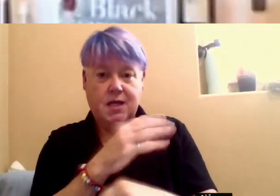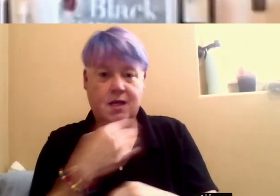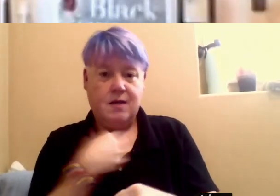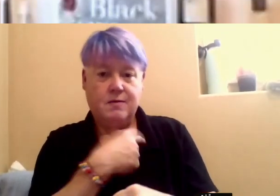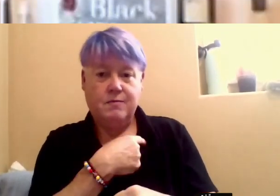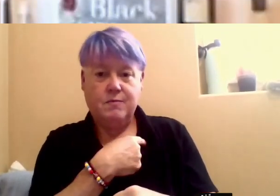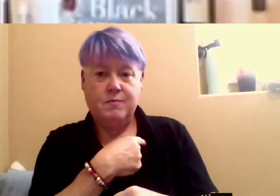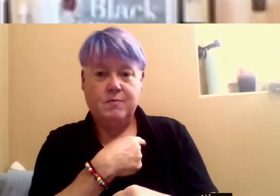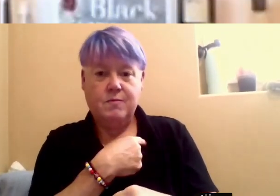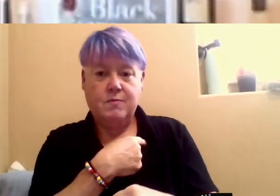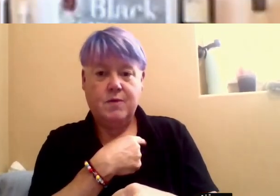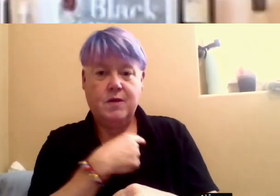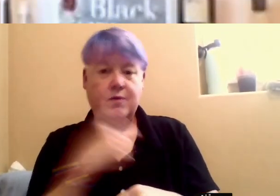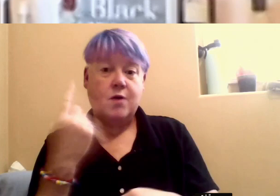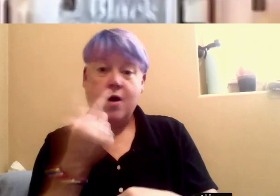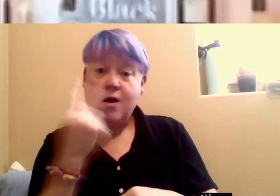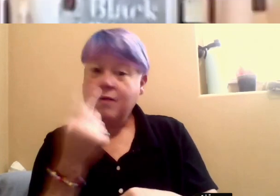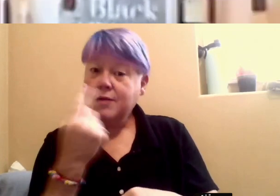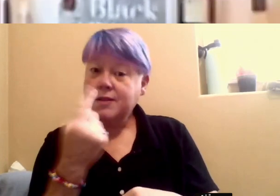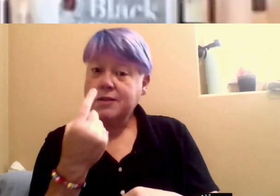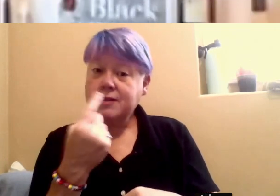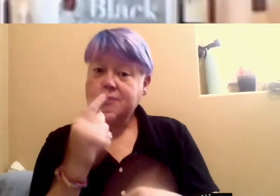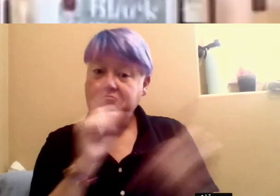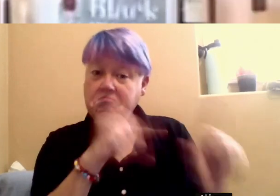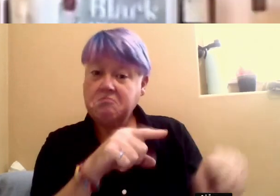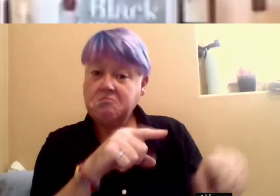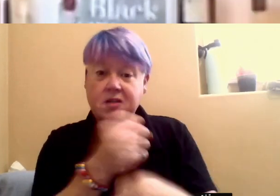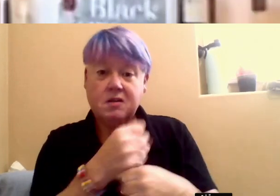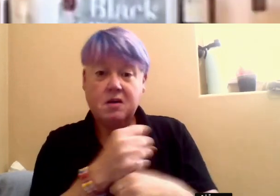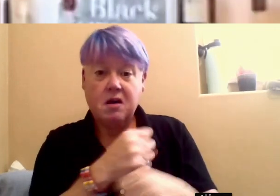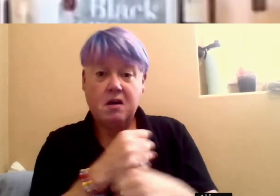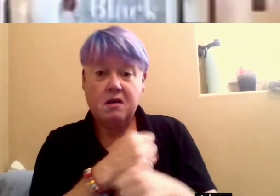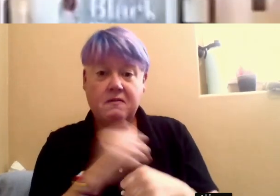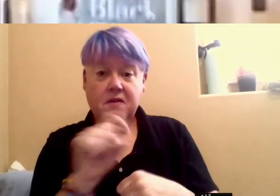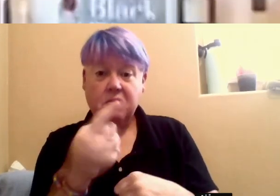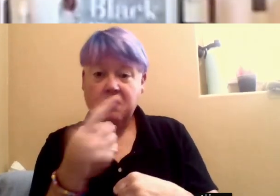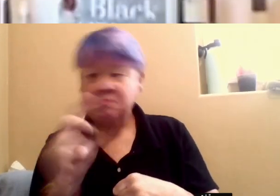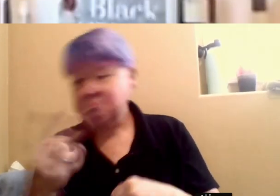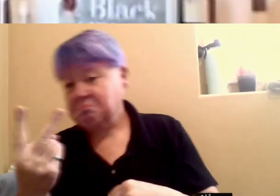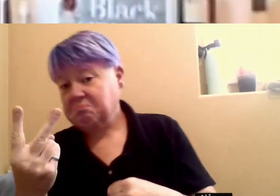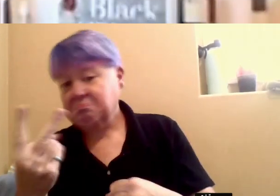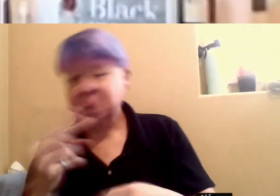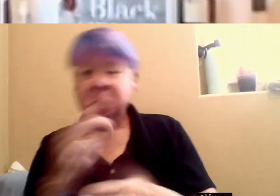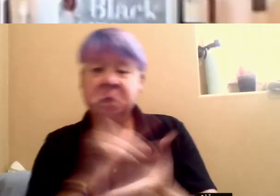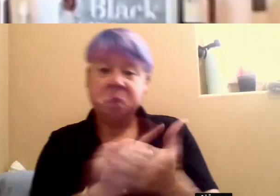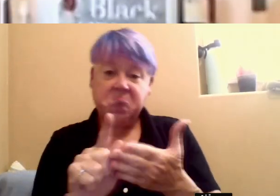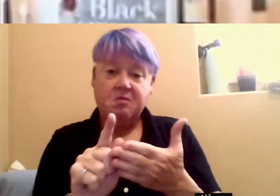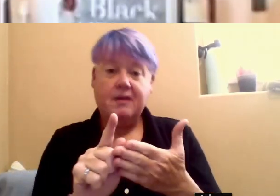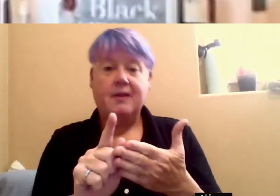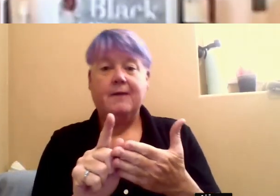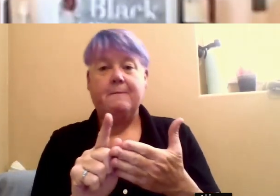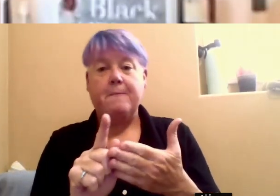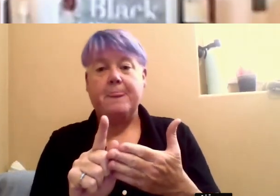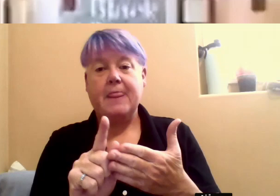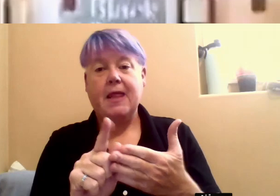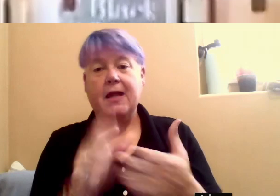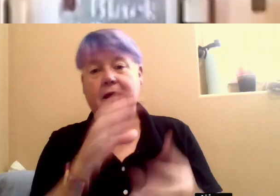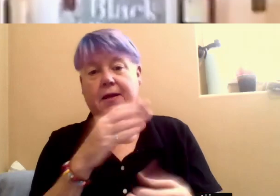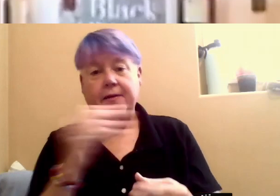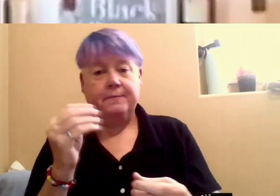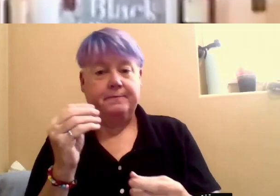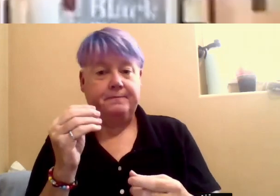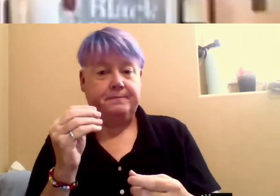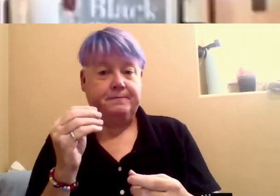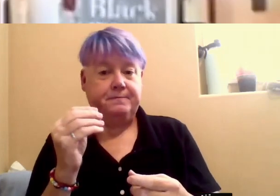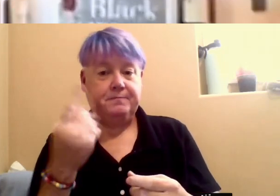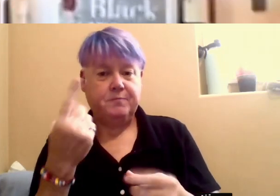which we always did. We always kind of went to coffee once a week or so. And he, at one